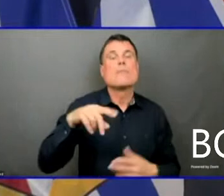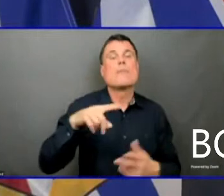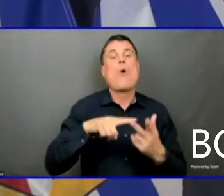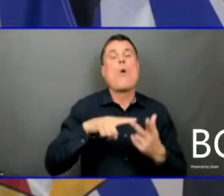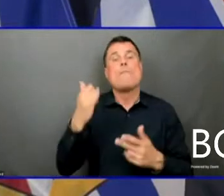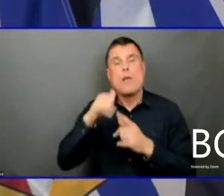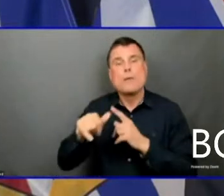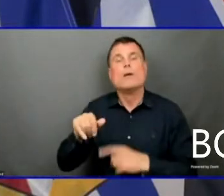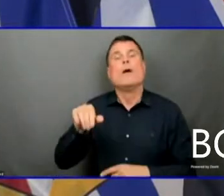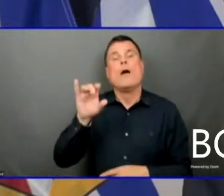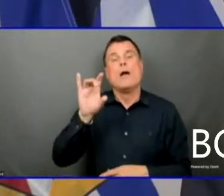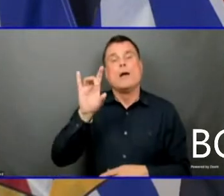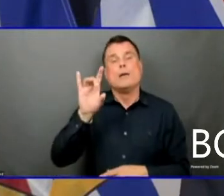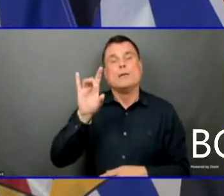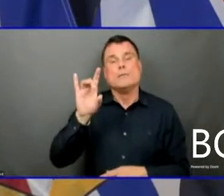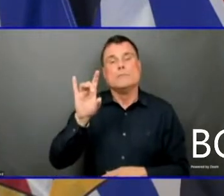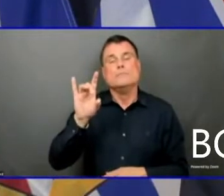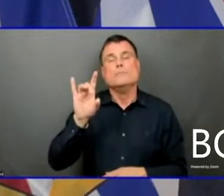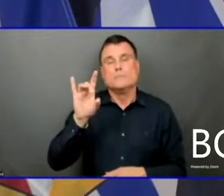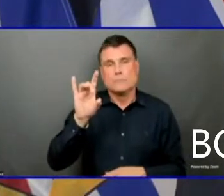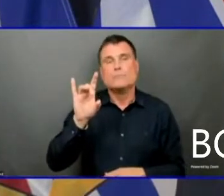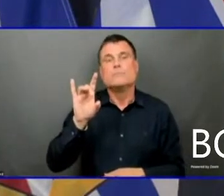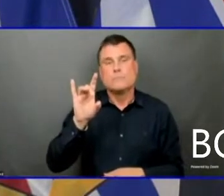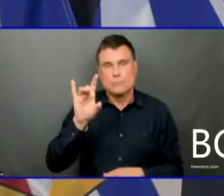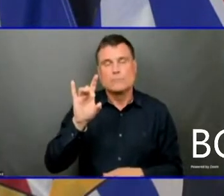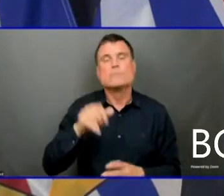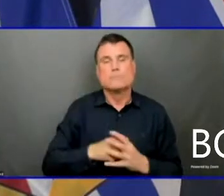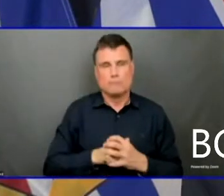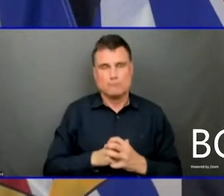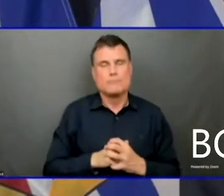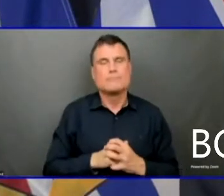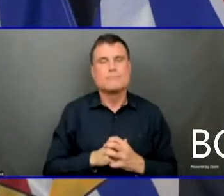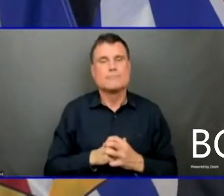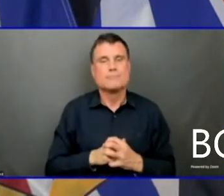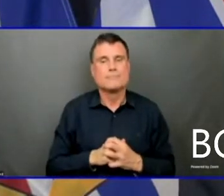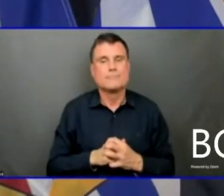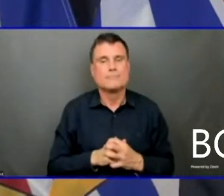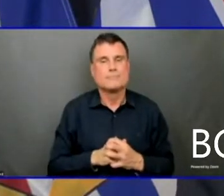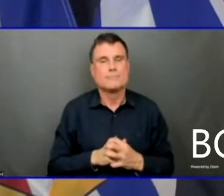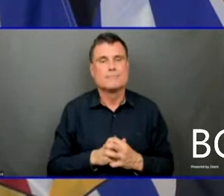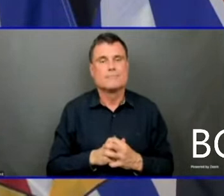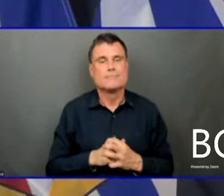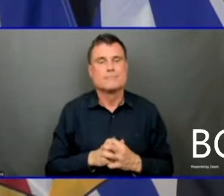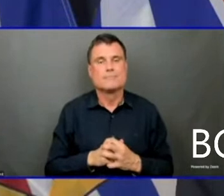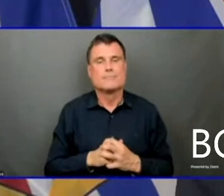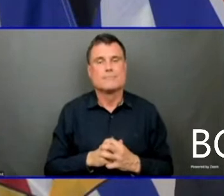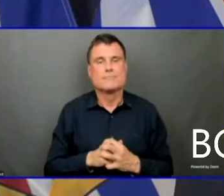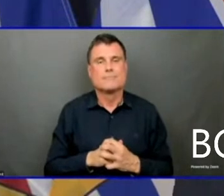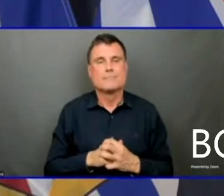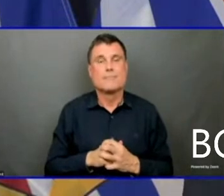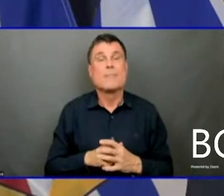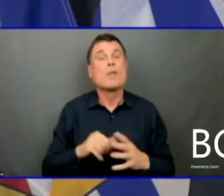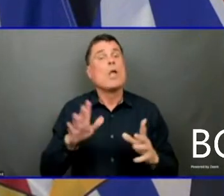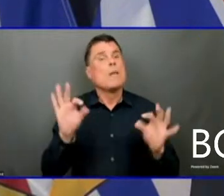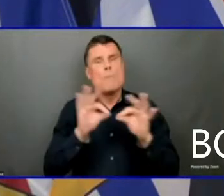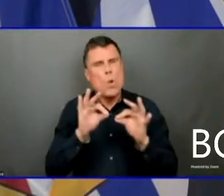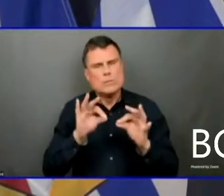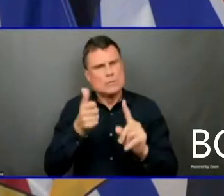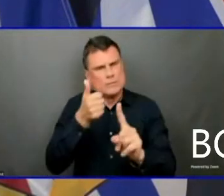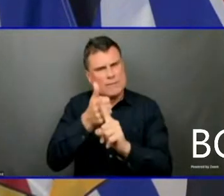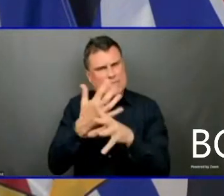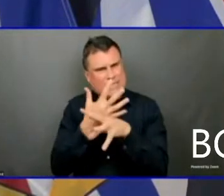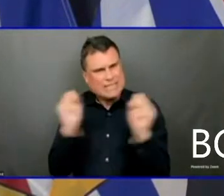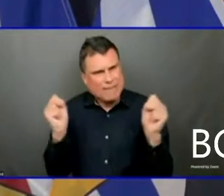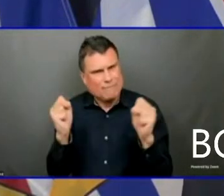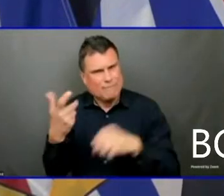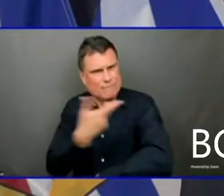1-833-838-2323 to take that vital step in making ourselves and our communities safe. Right now, 51.5% of those eligible have had